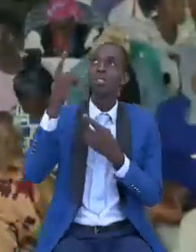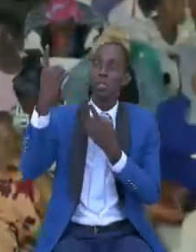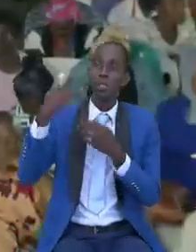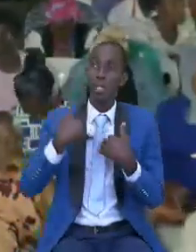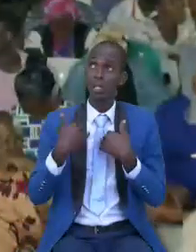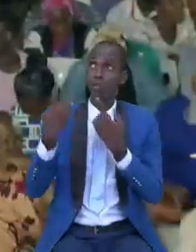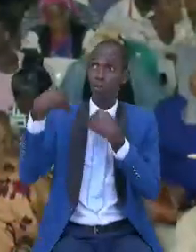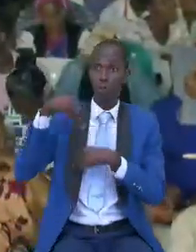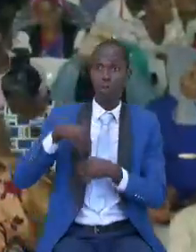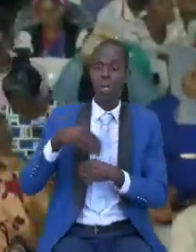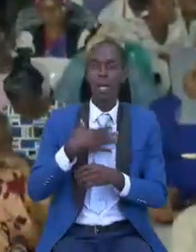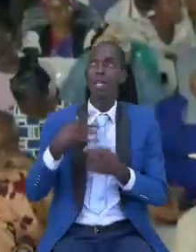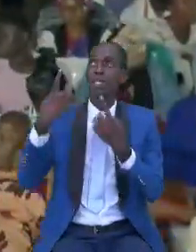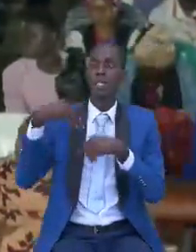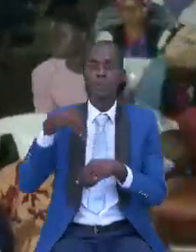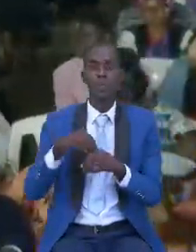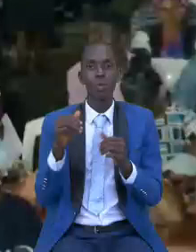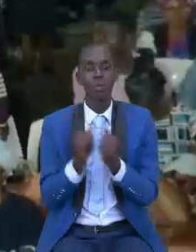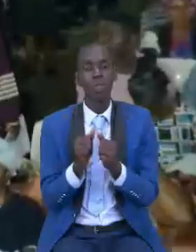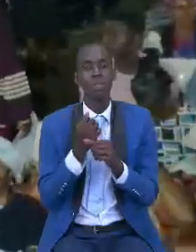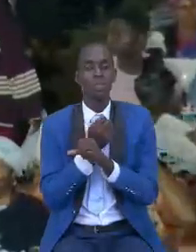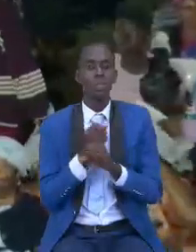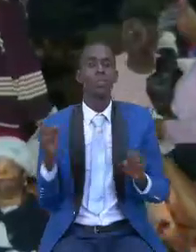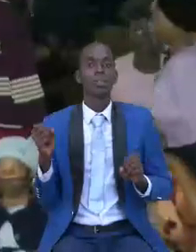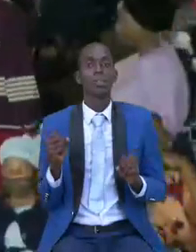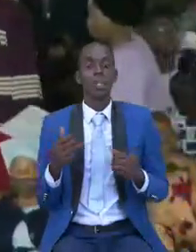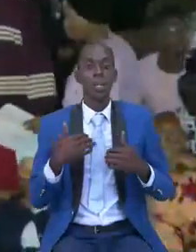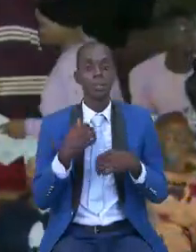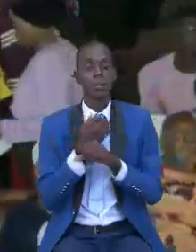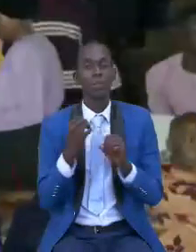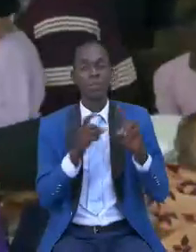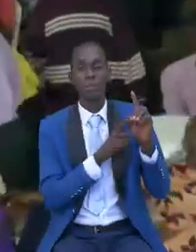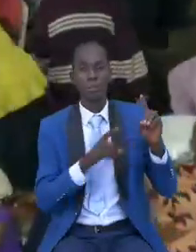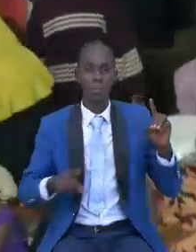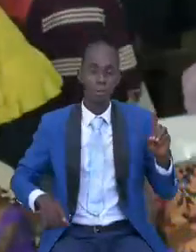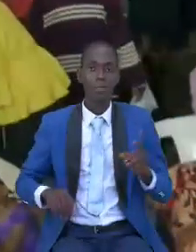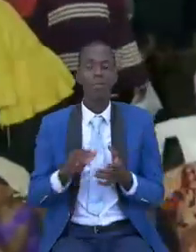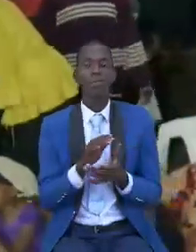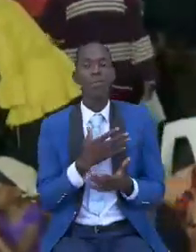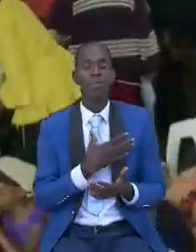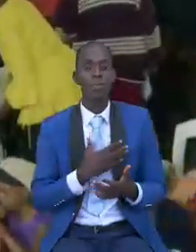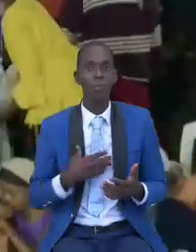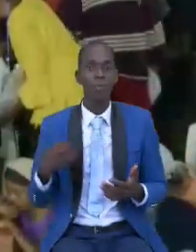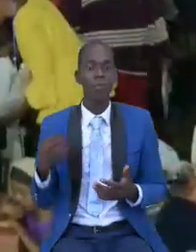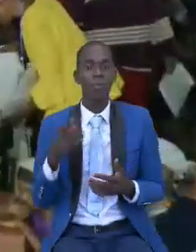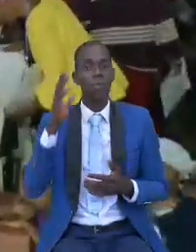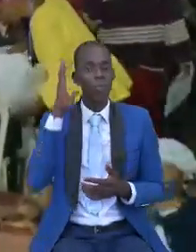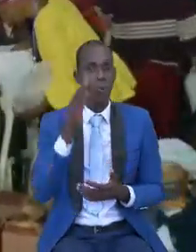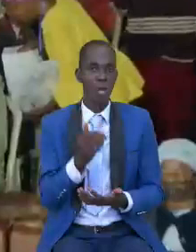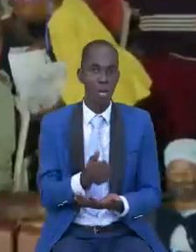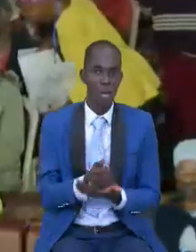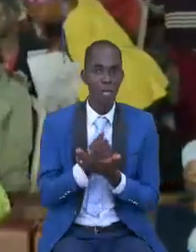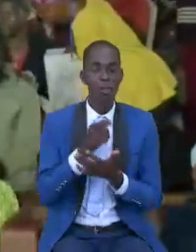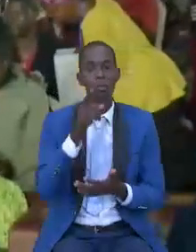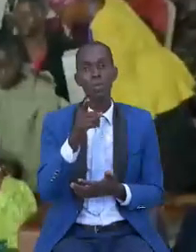came in with salvation, and you have the salvation of the Lord. Our counselors are there, and they will help you.